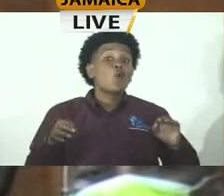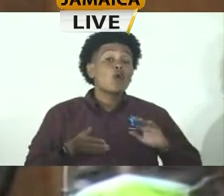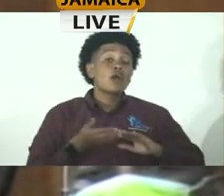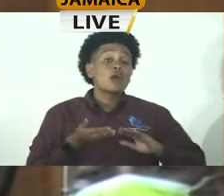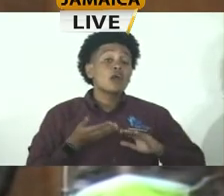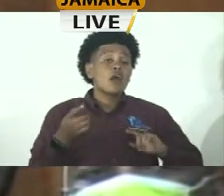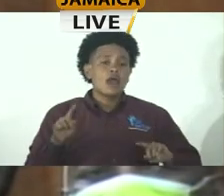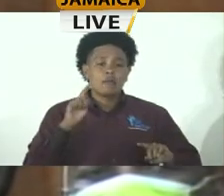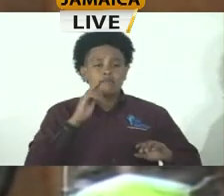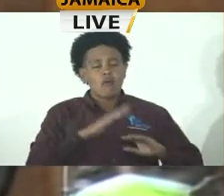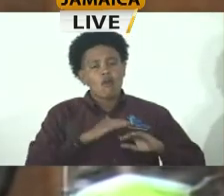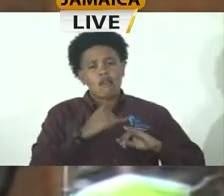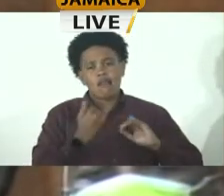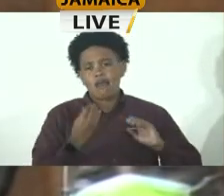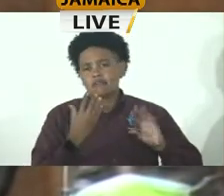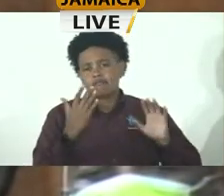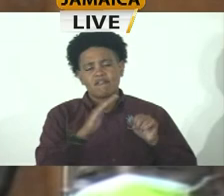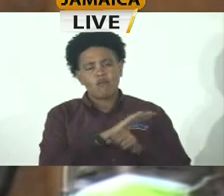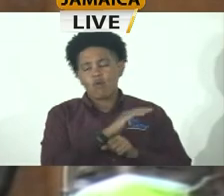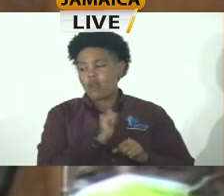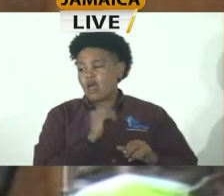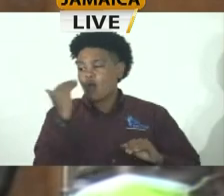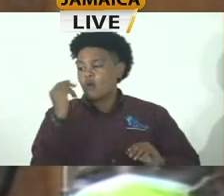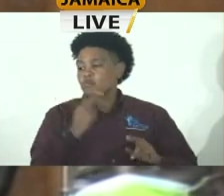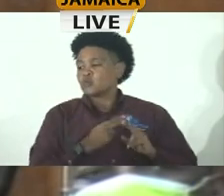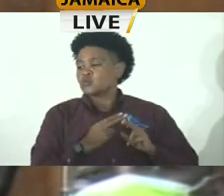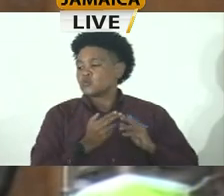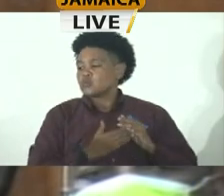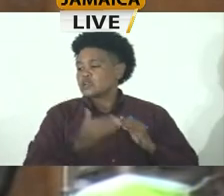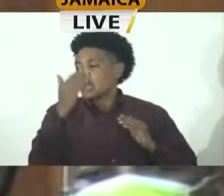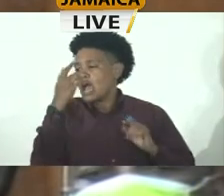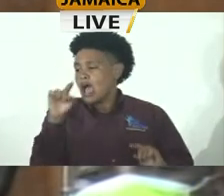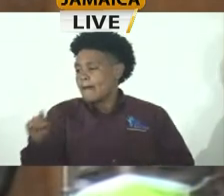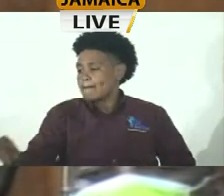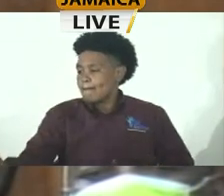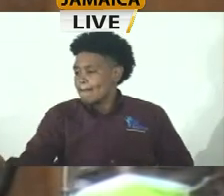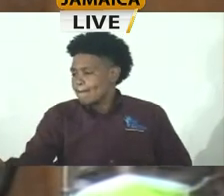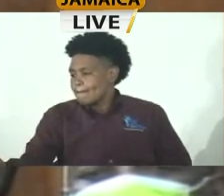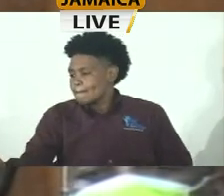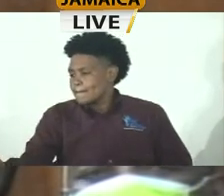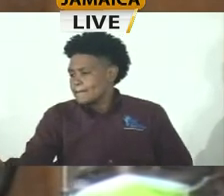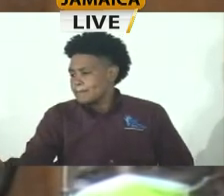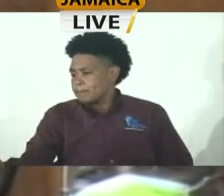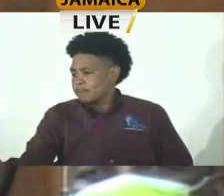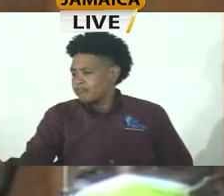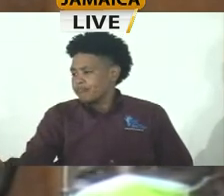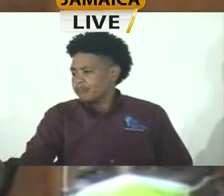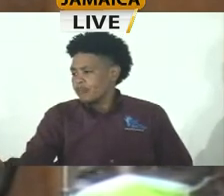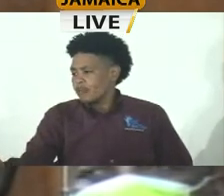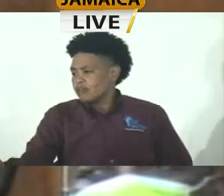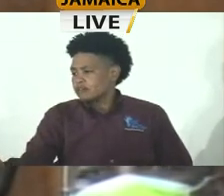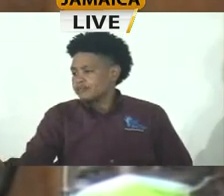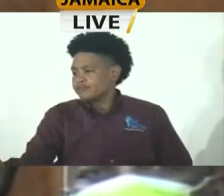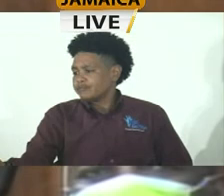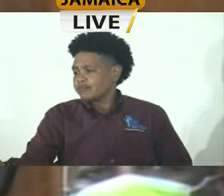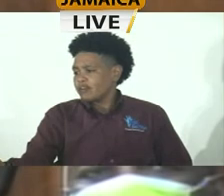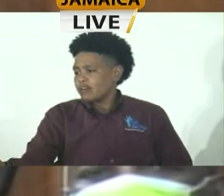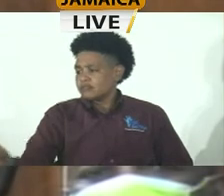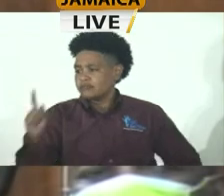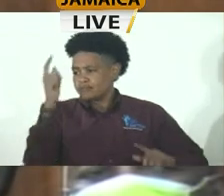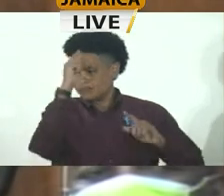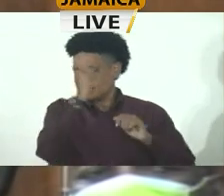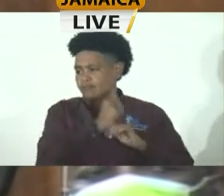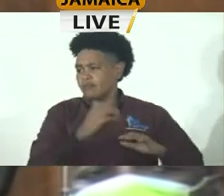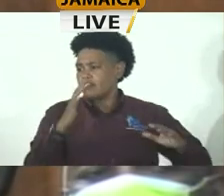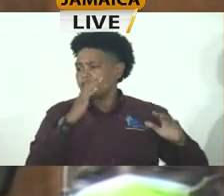are virtual and i hope it will be soon madam speaker another vision madam speaker that i have for the courts is that they will